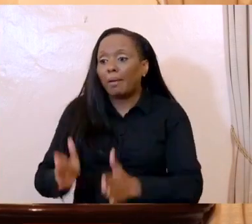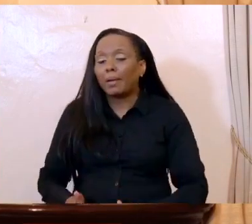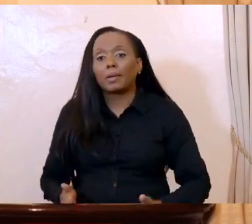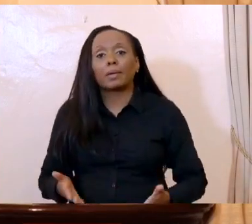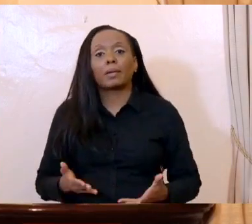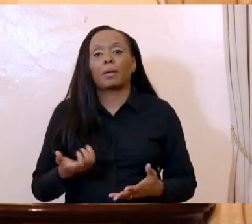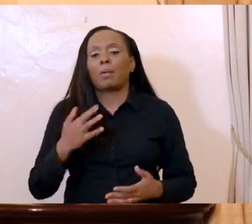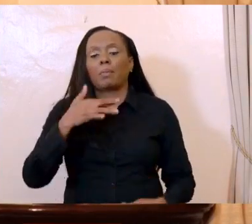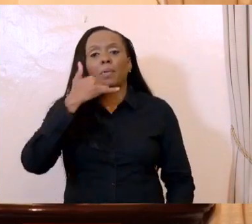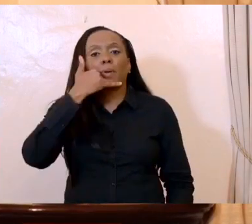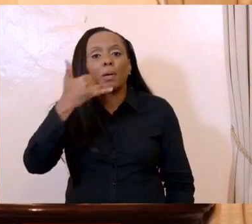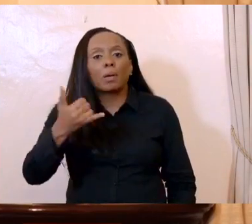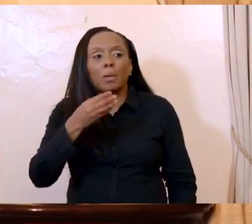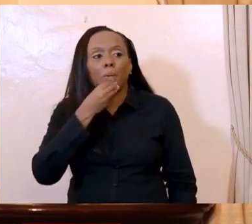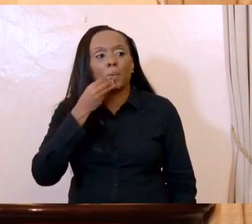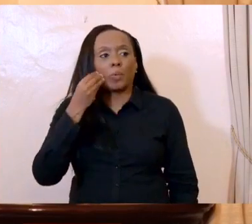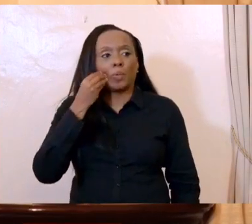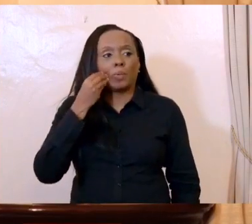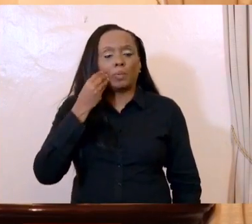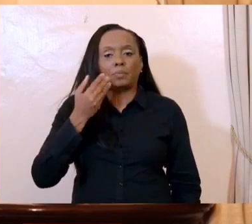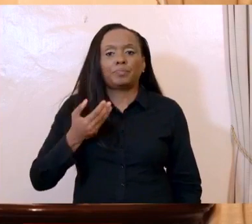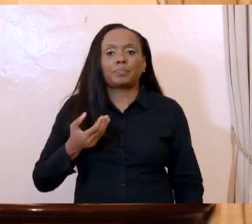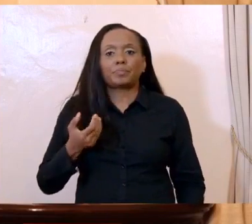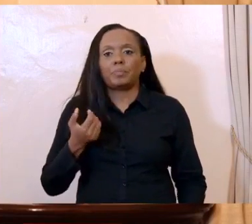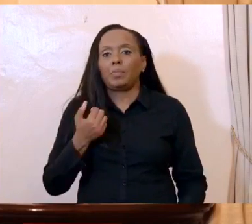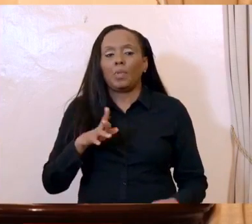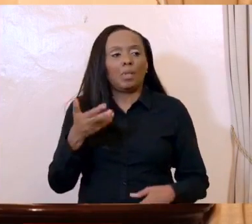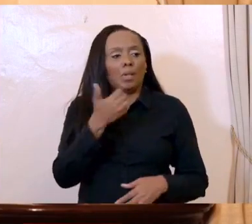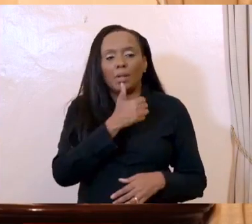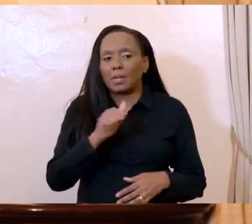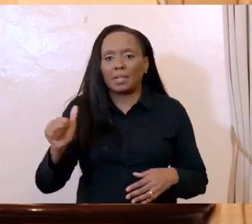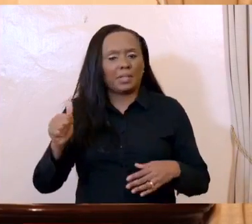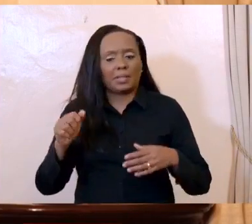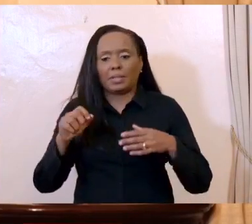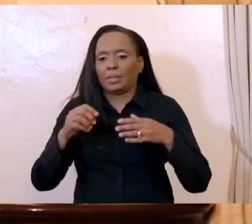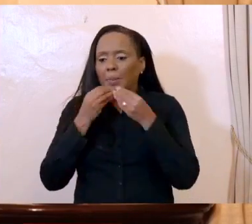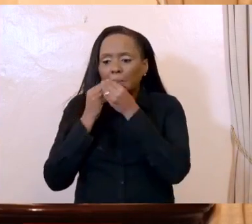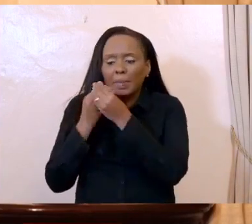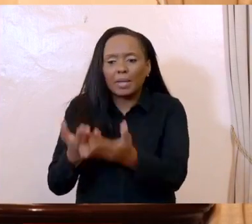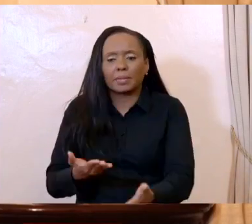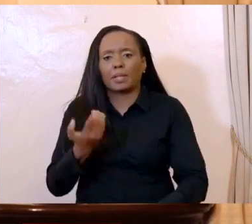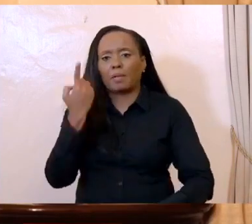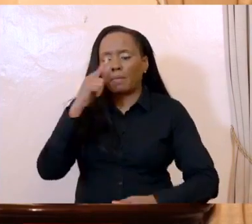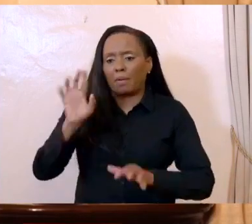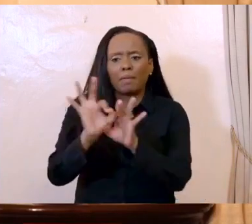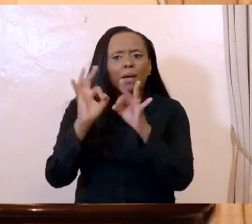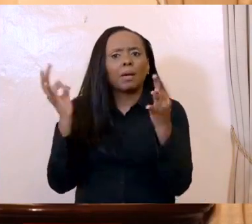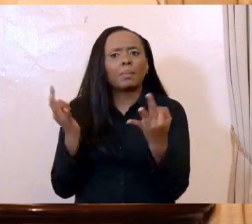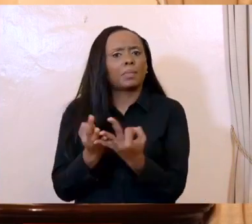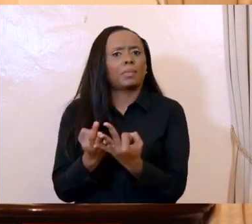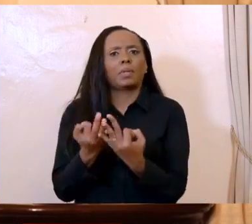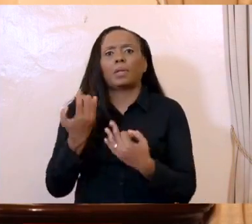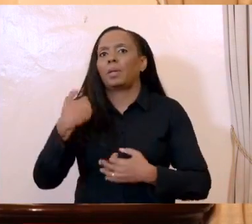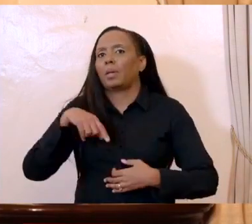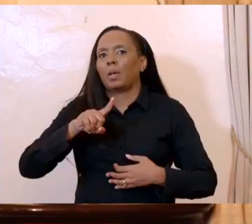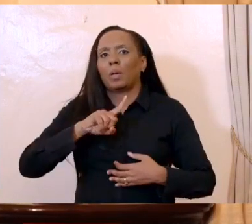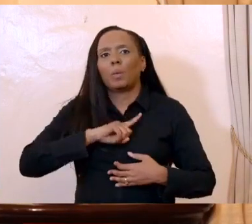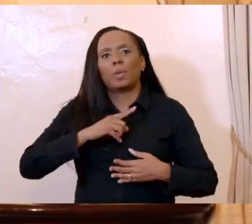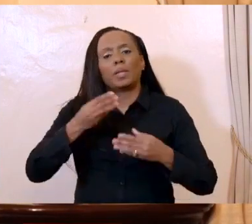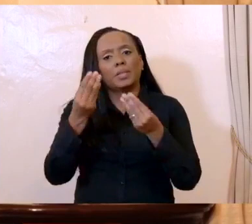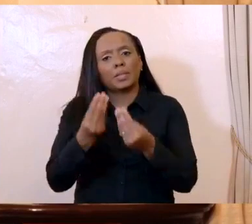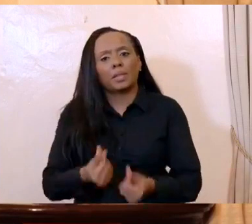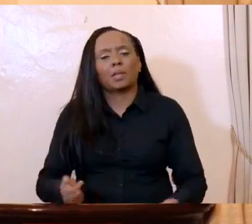able to call home or get messages, were addressed immediately as they were received. I am